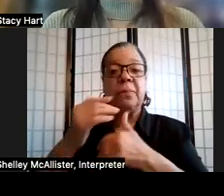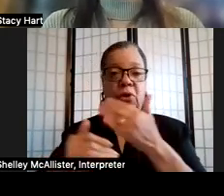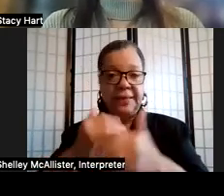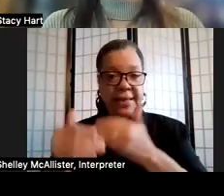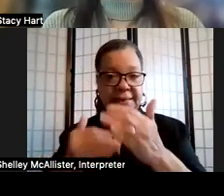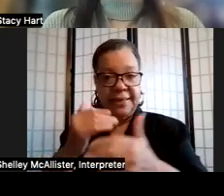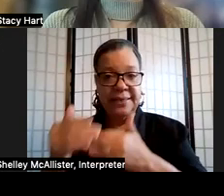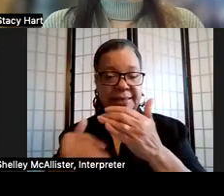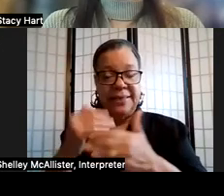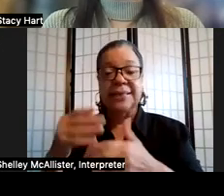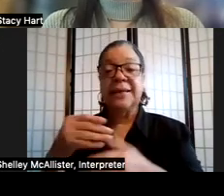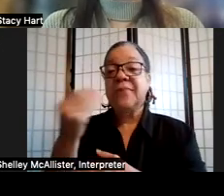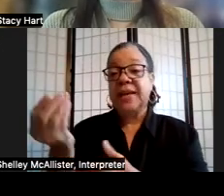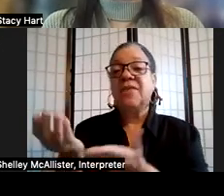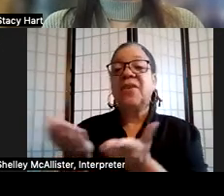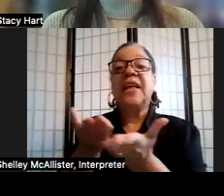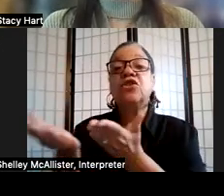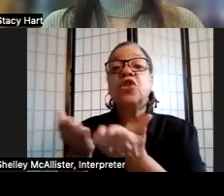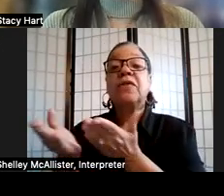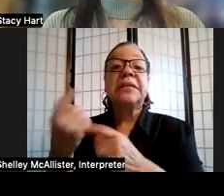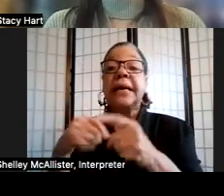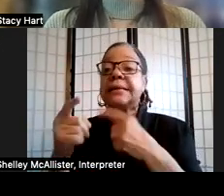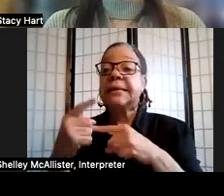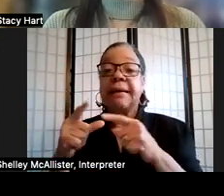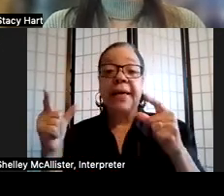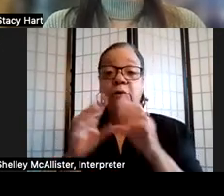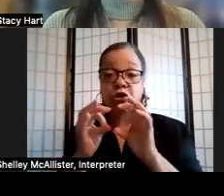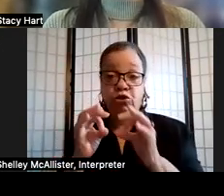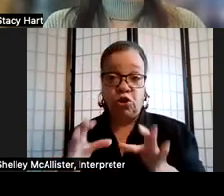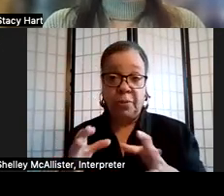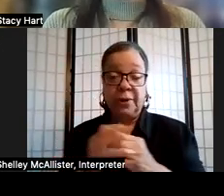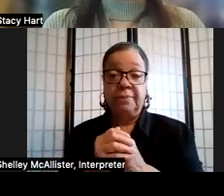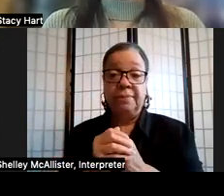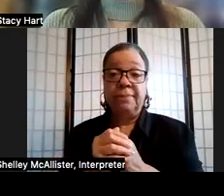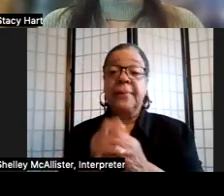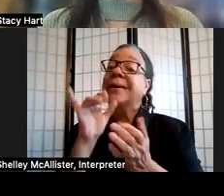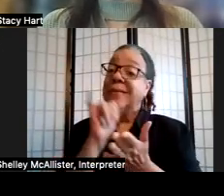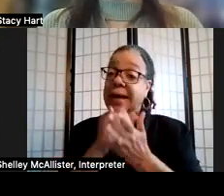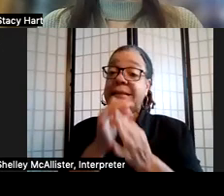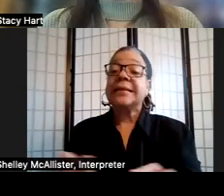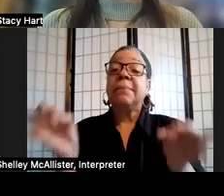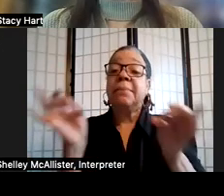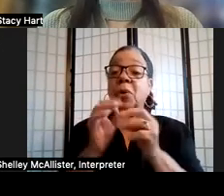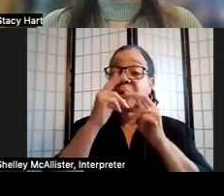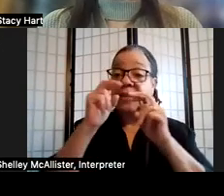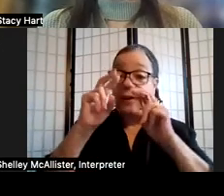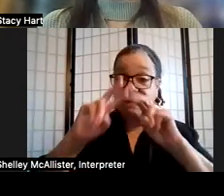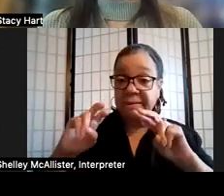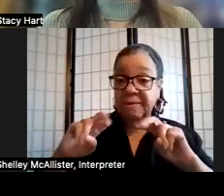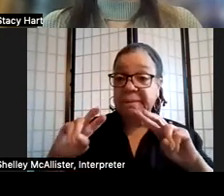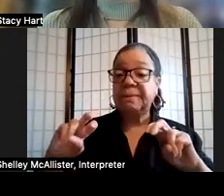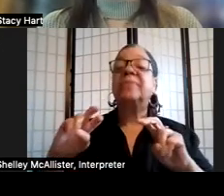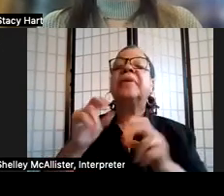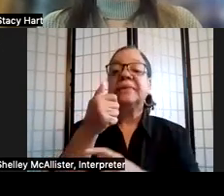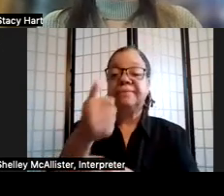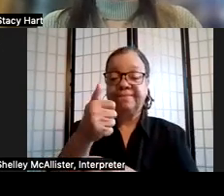a service like a sign language interpreter? This will be important to investigate as part of the self-evaluation